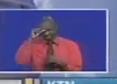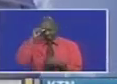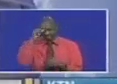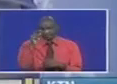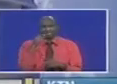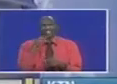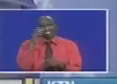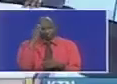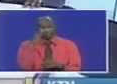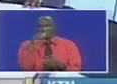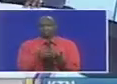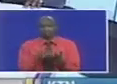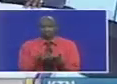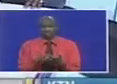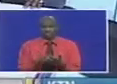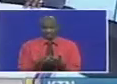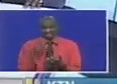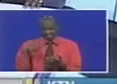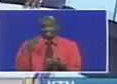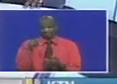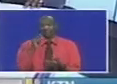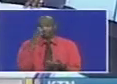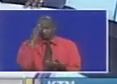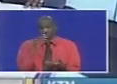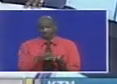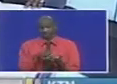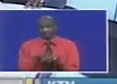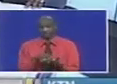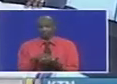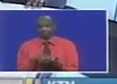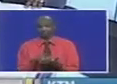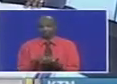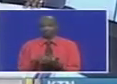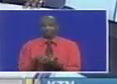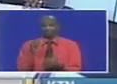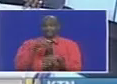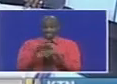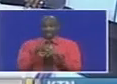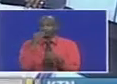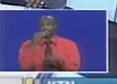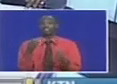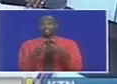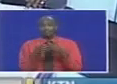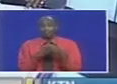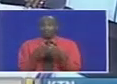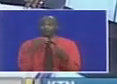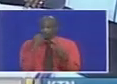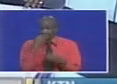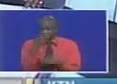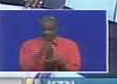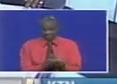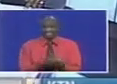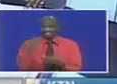this situation? Yeah, we did anticipate the situation. I can say we sent food in September, and in